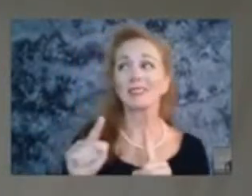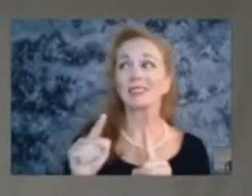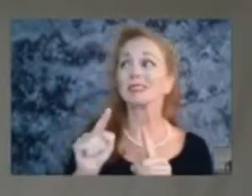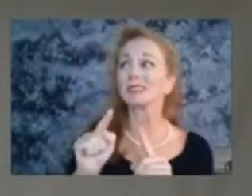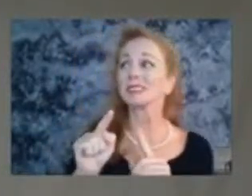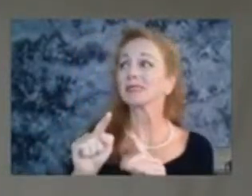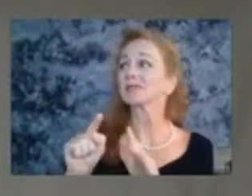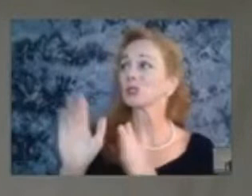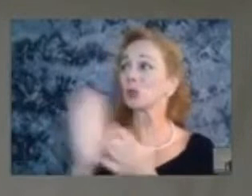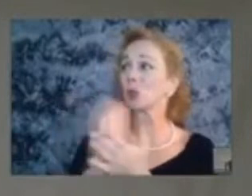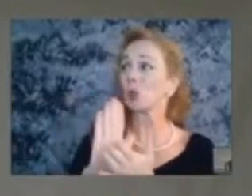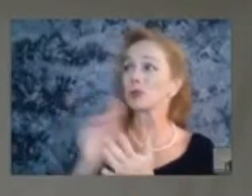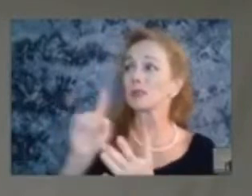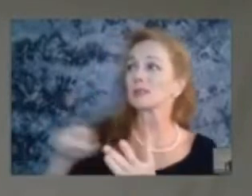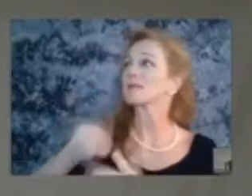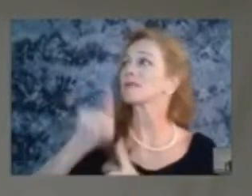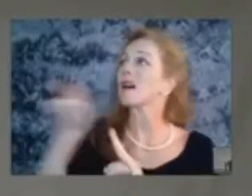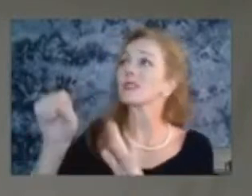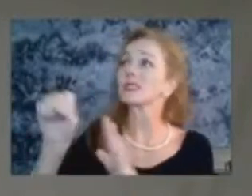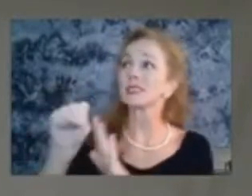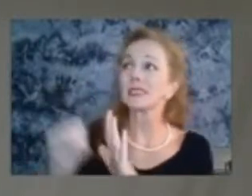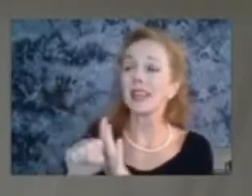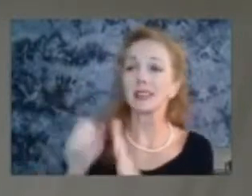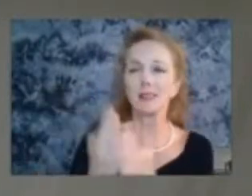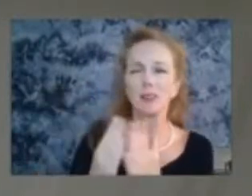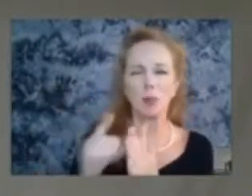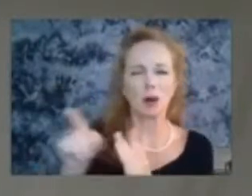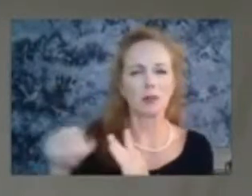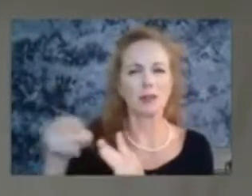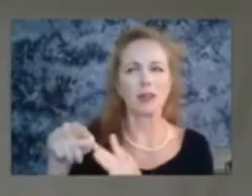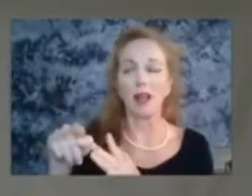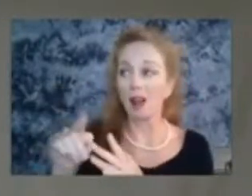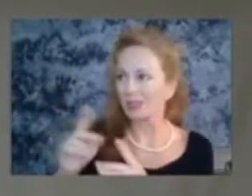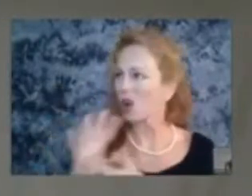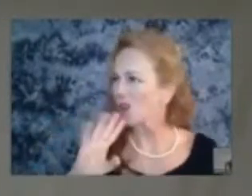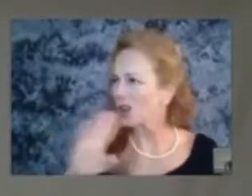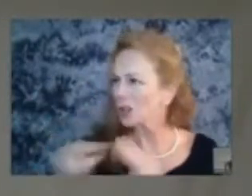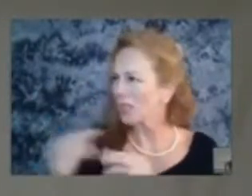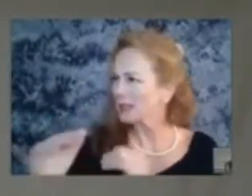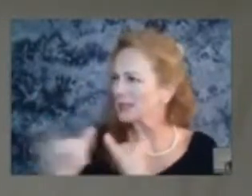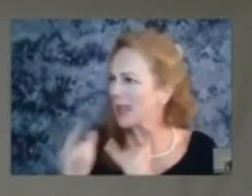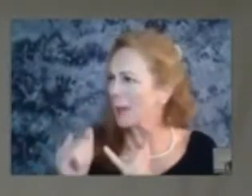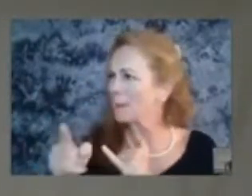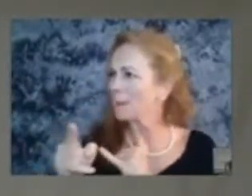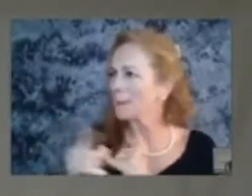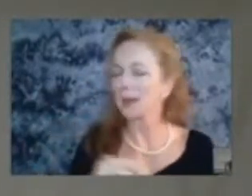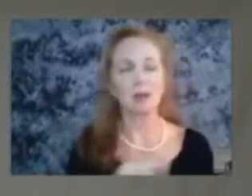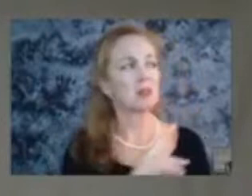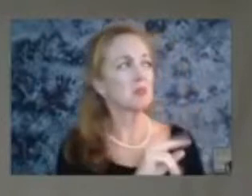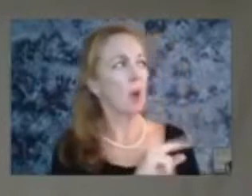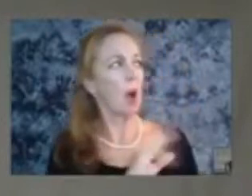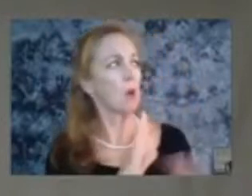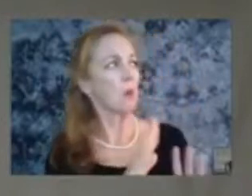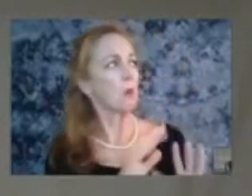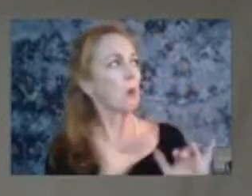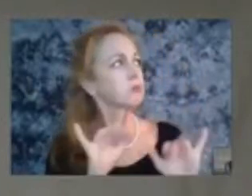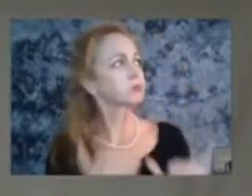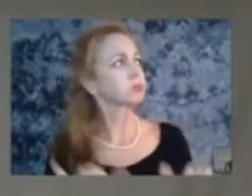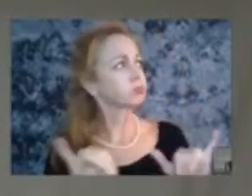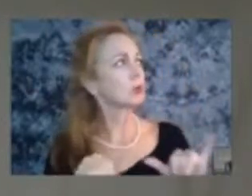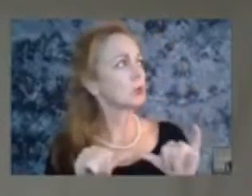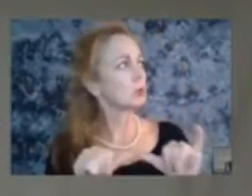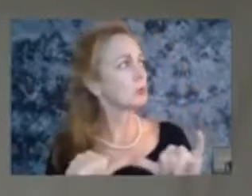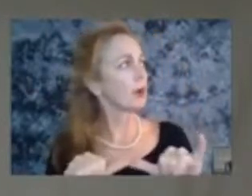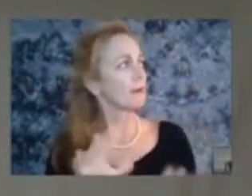Is this a problem? And the answer is, no, we haven't. We're moving on. Everything's going fine. And